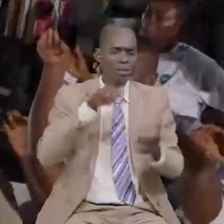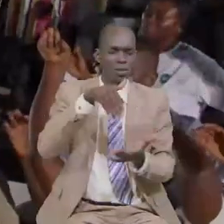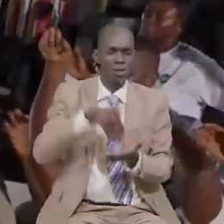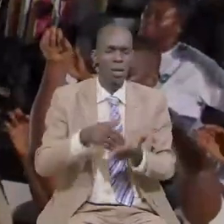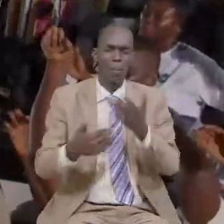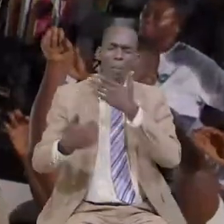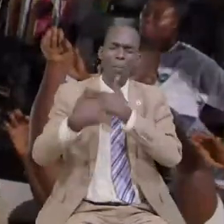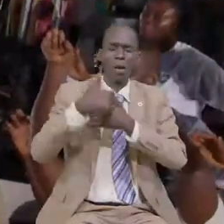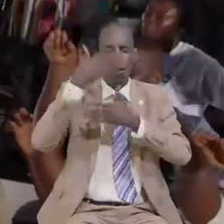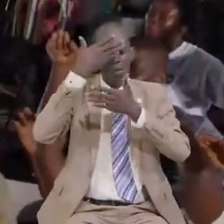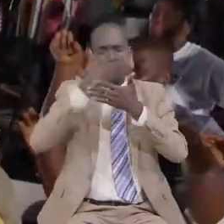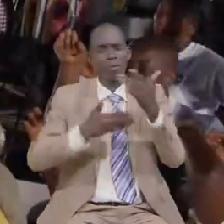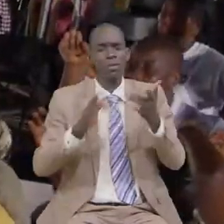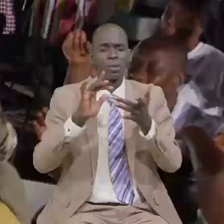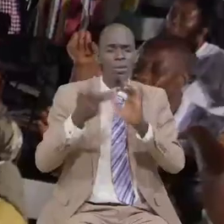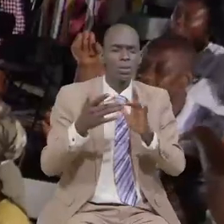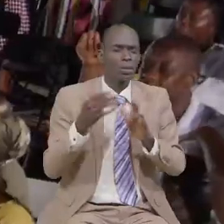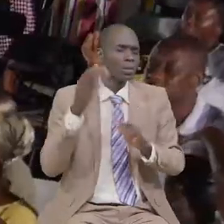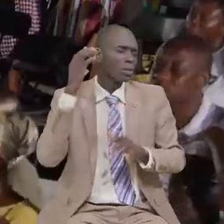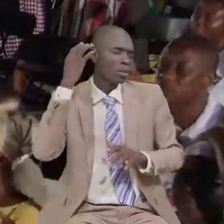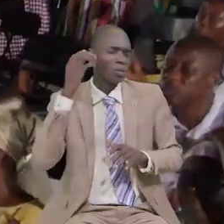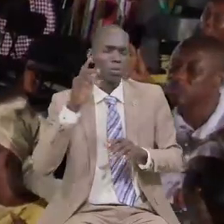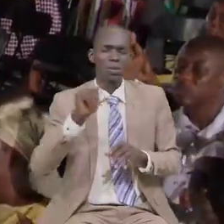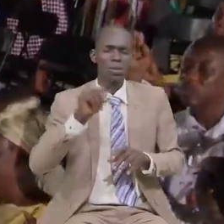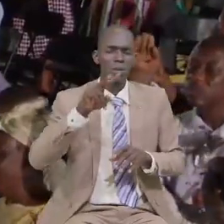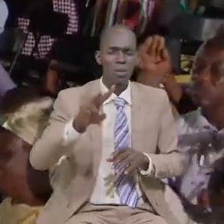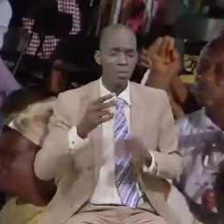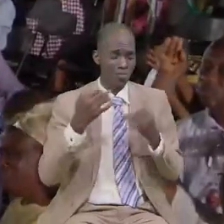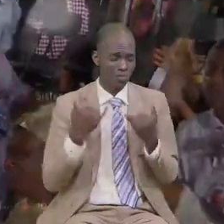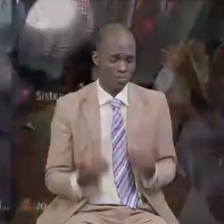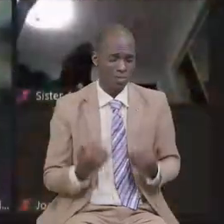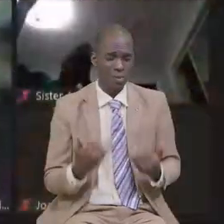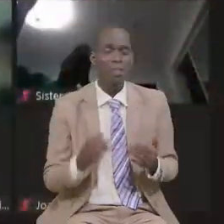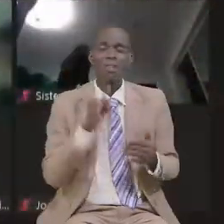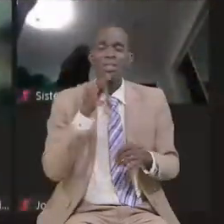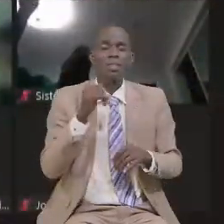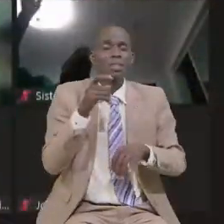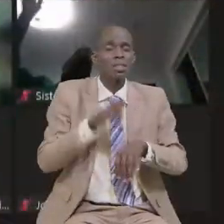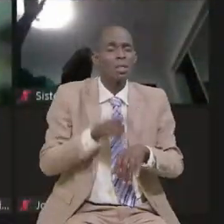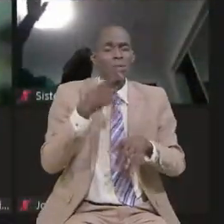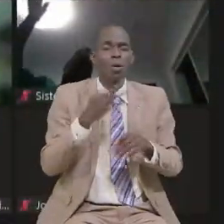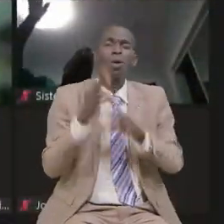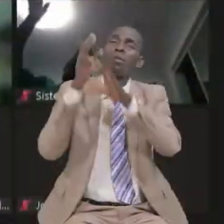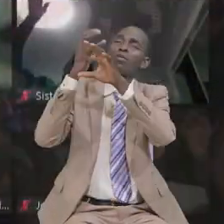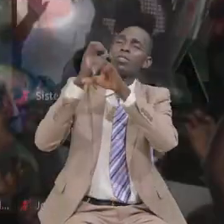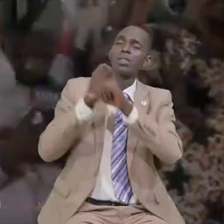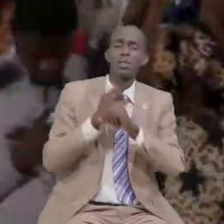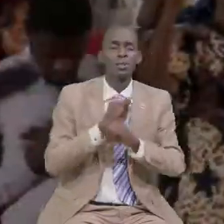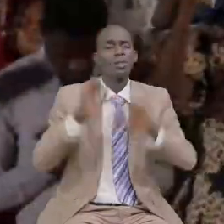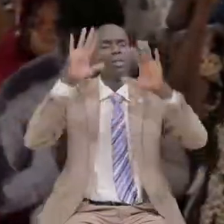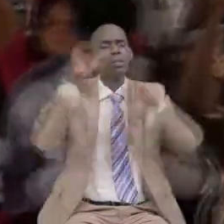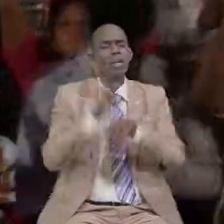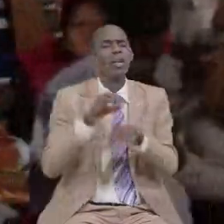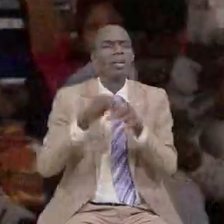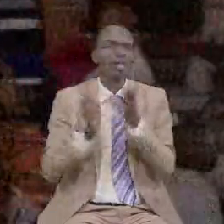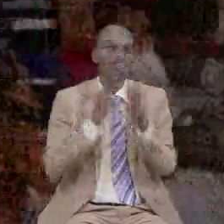front, online, radio, television, right now is the time of receiving miracles.